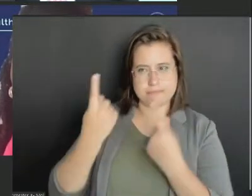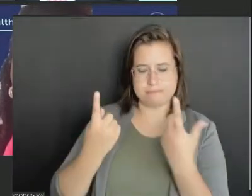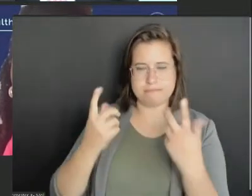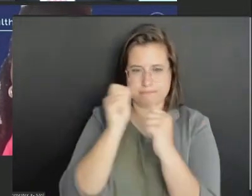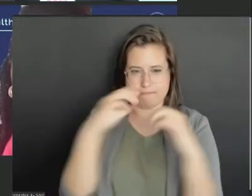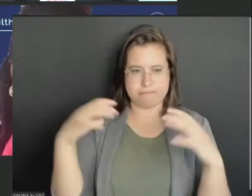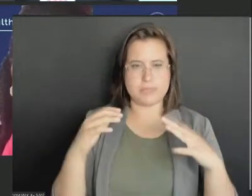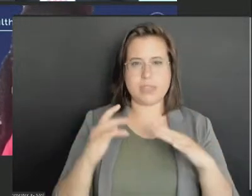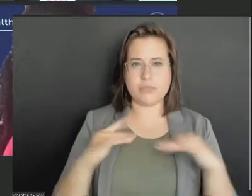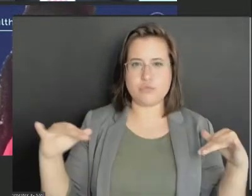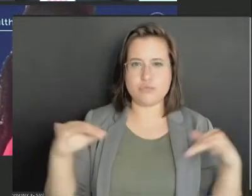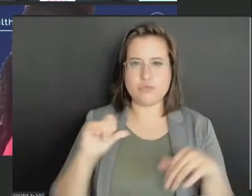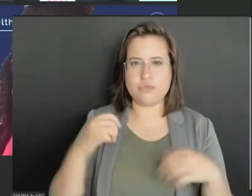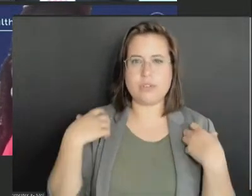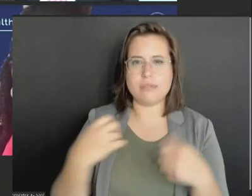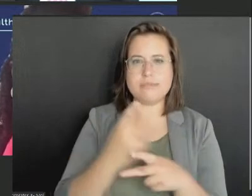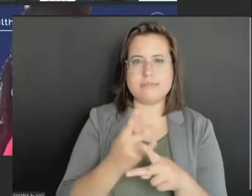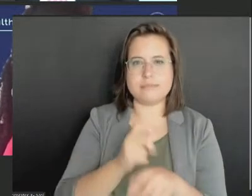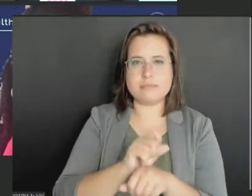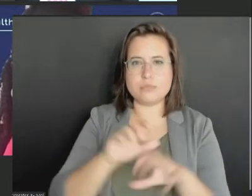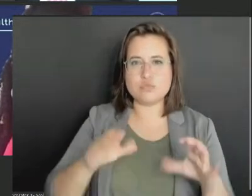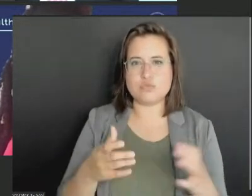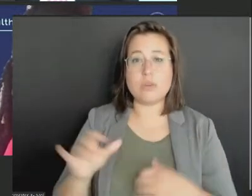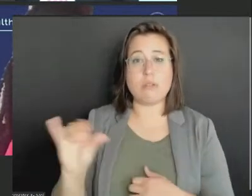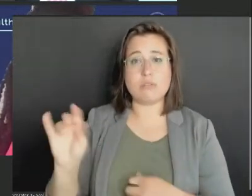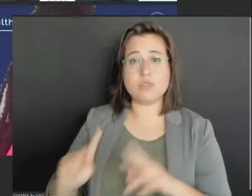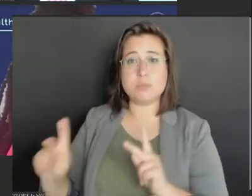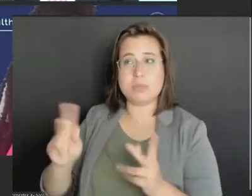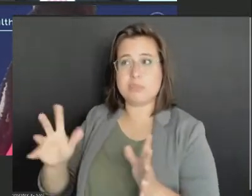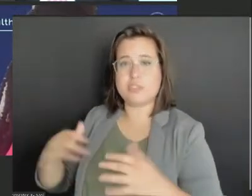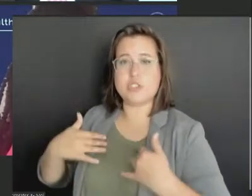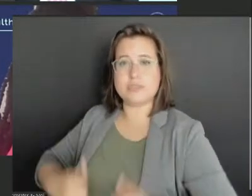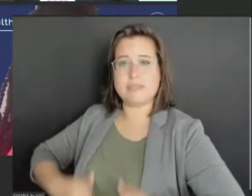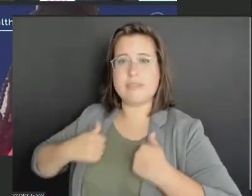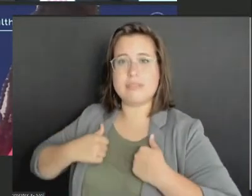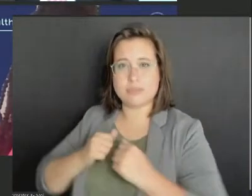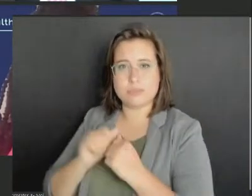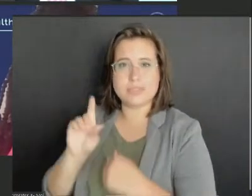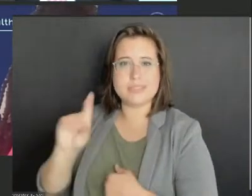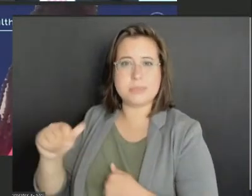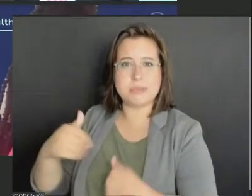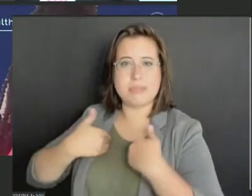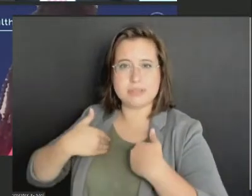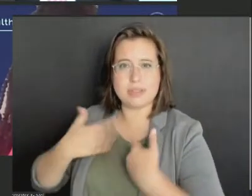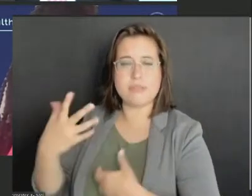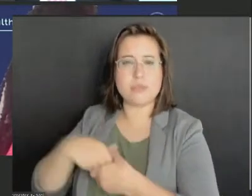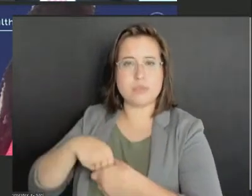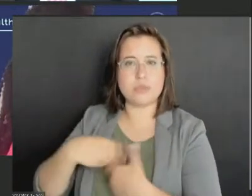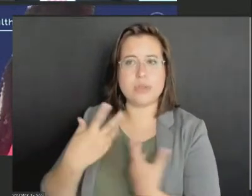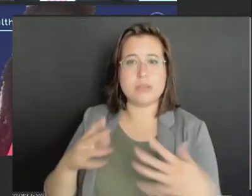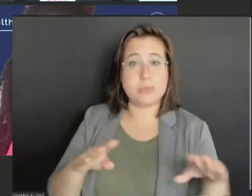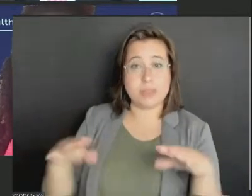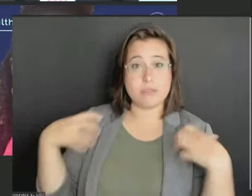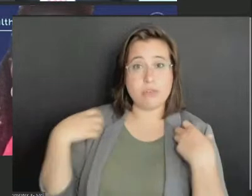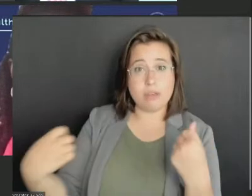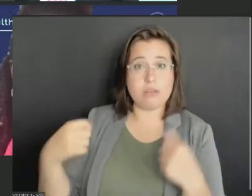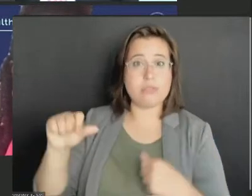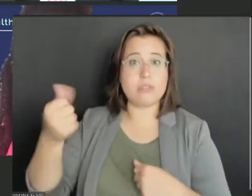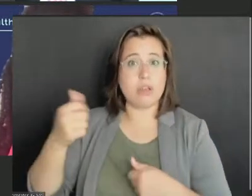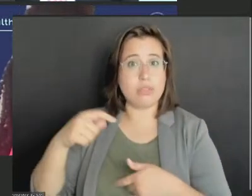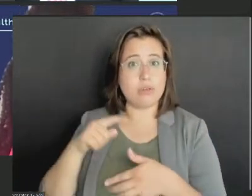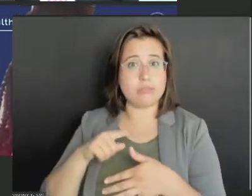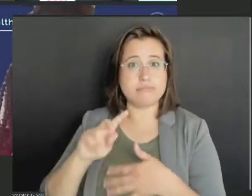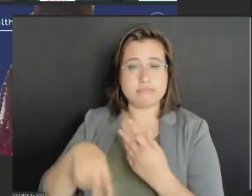workforce to also think about people with lived experience with disabilities, including behavioral health and other